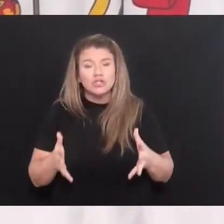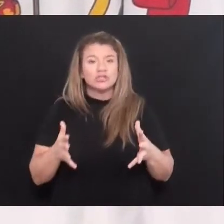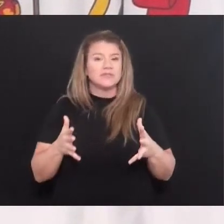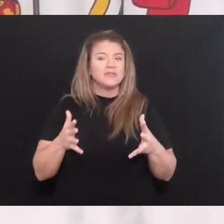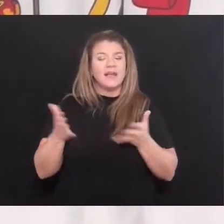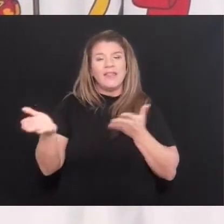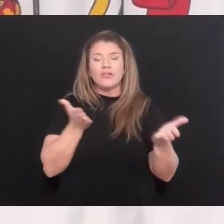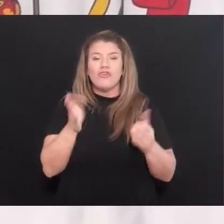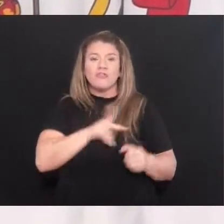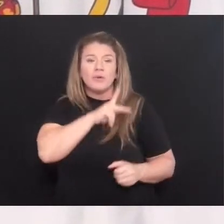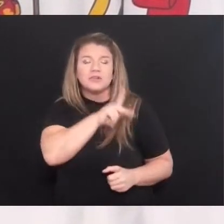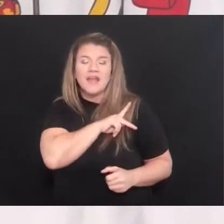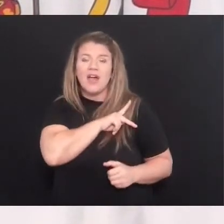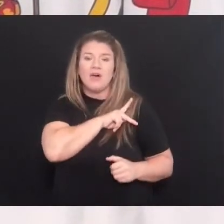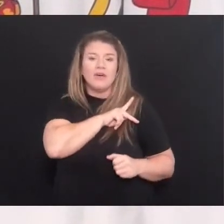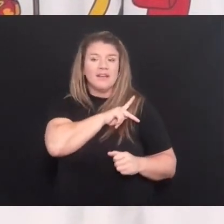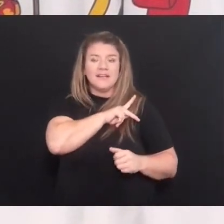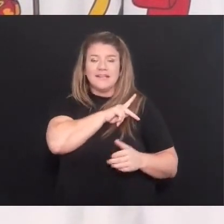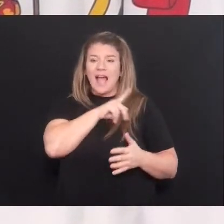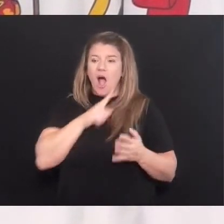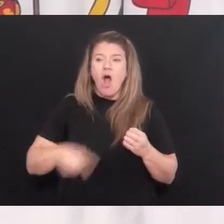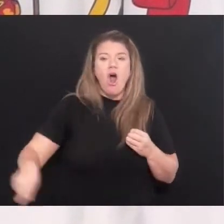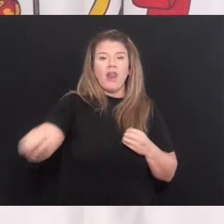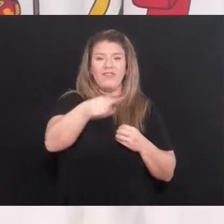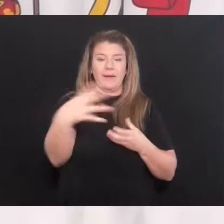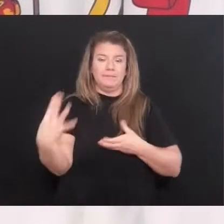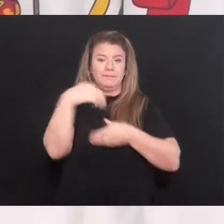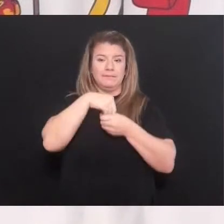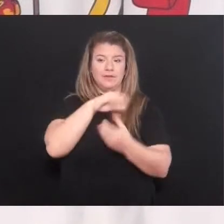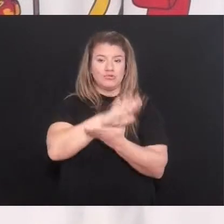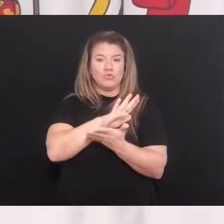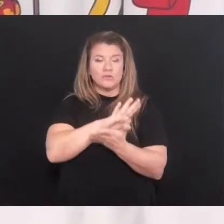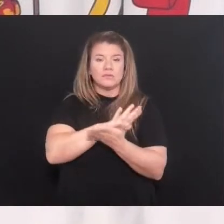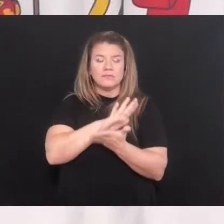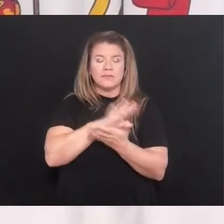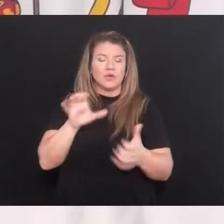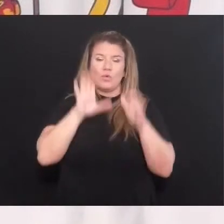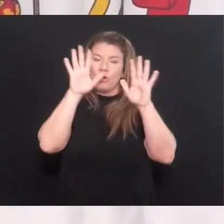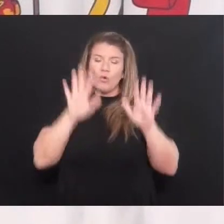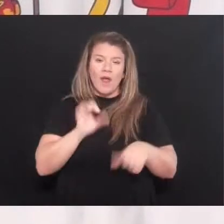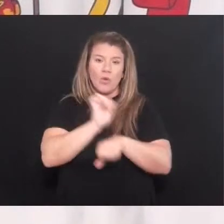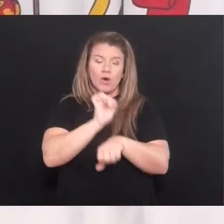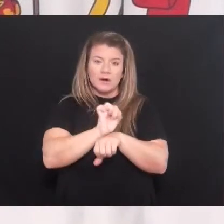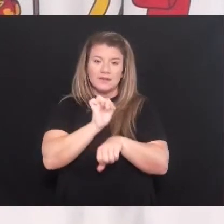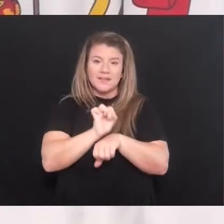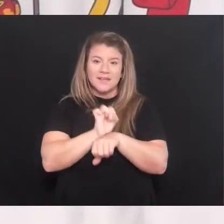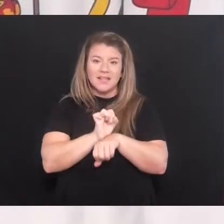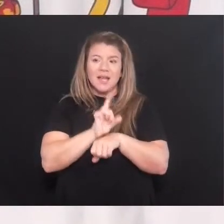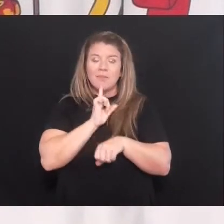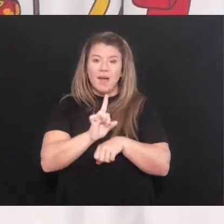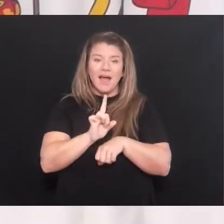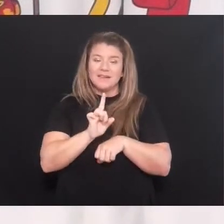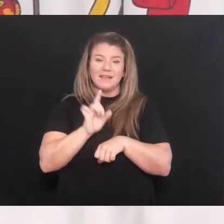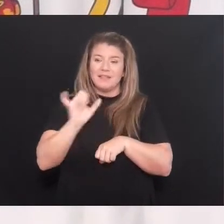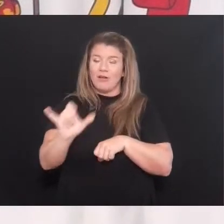all the service personnel, everybody that we connected with those schools because they're doing great work. But more than anything, those kids